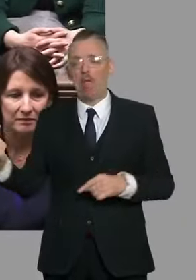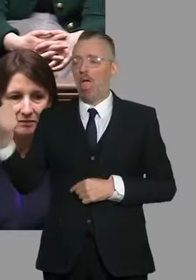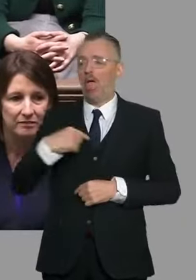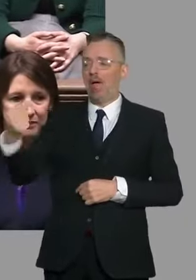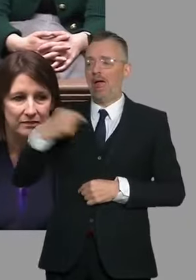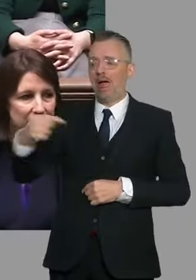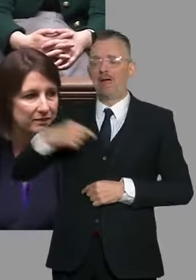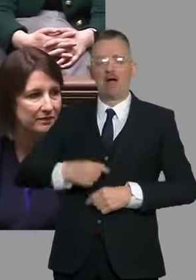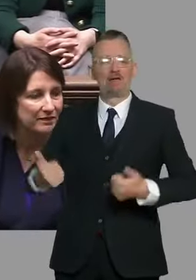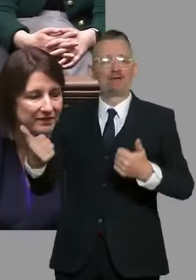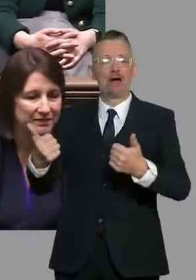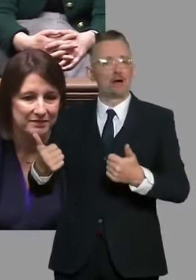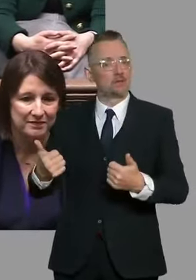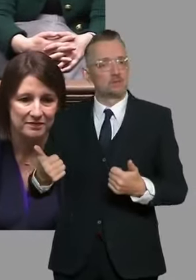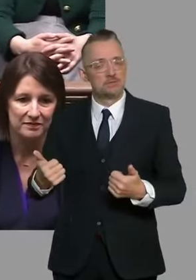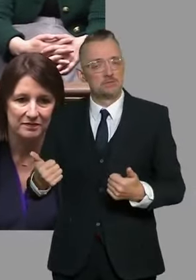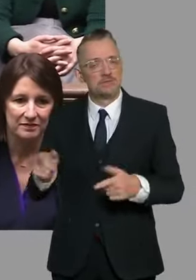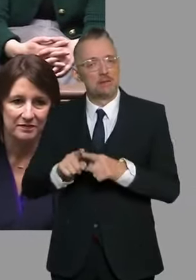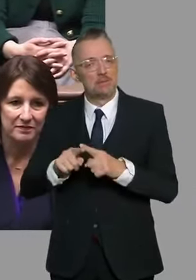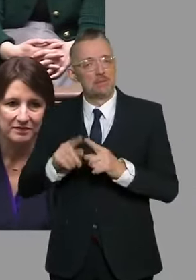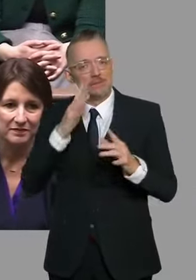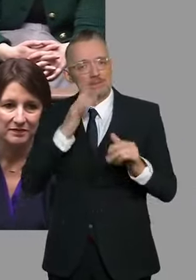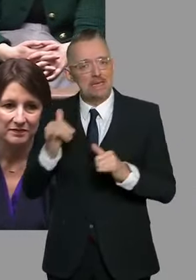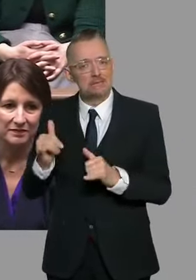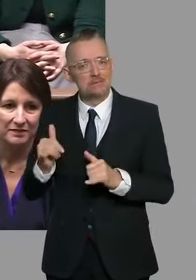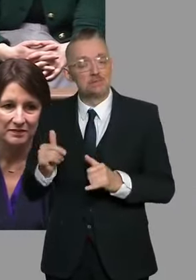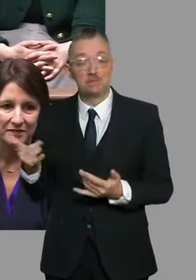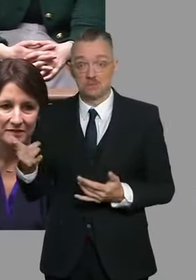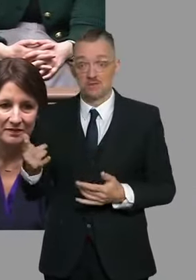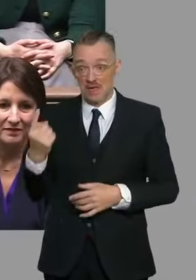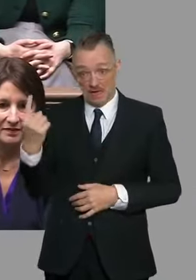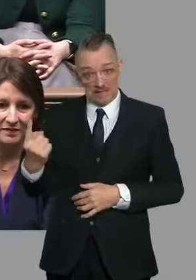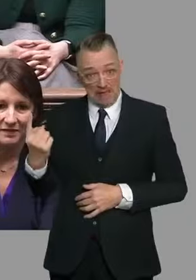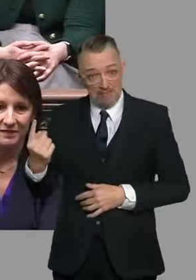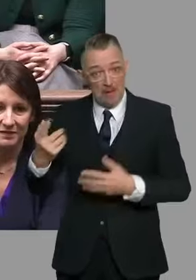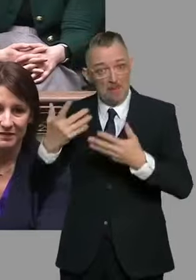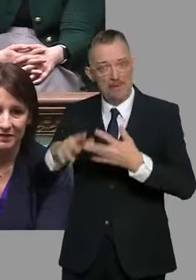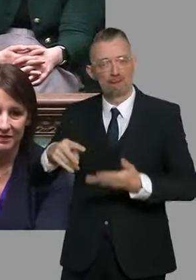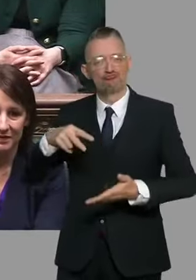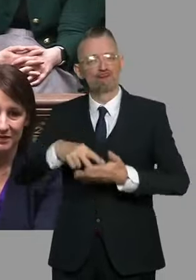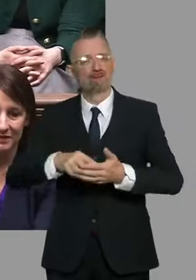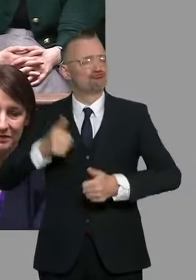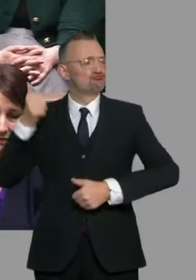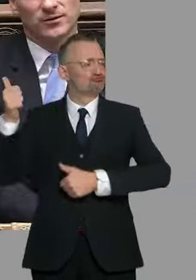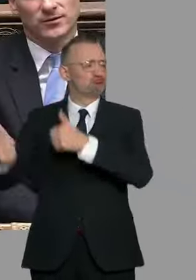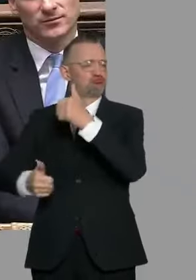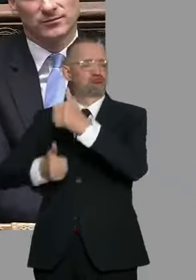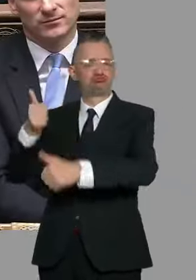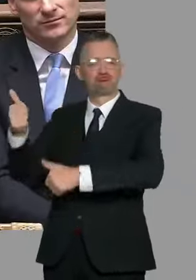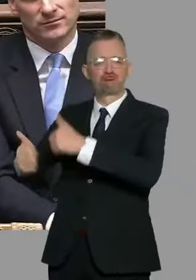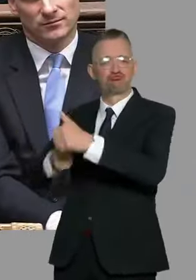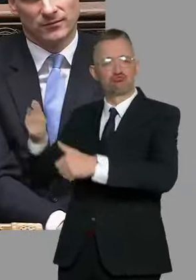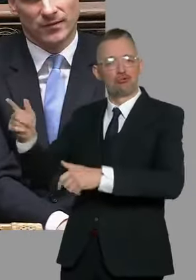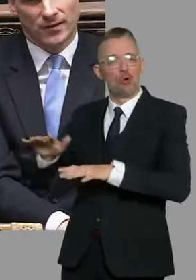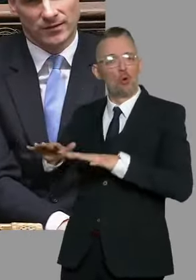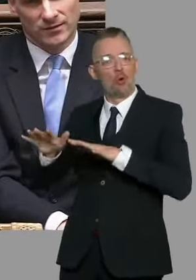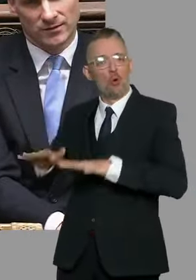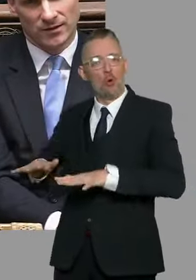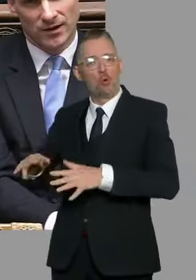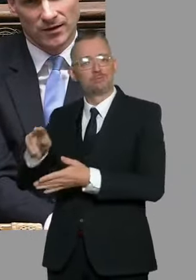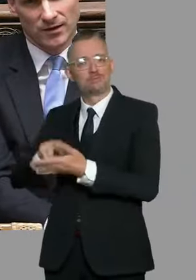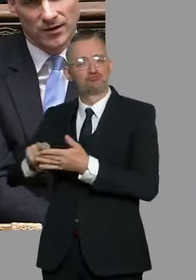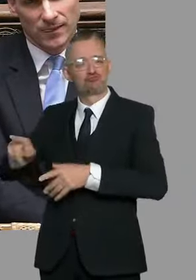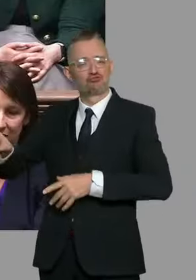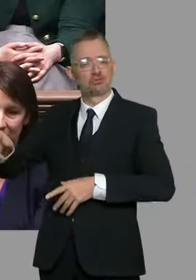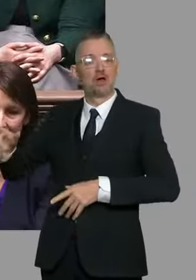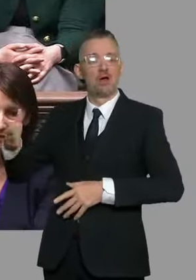champion. She stood up and praised the then Tory Home Secretary for listening to her on removing caps on migration